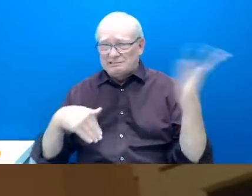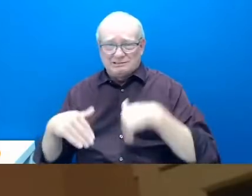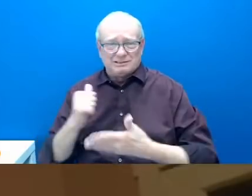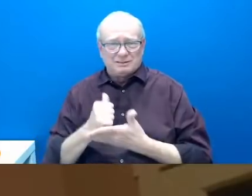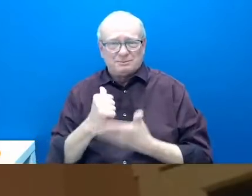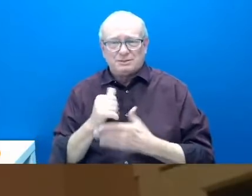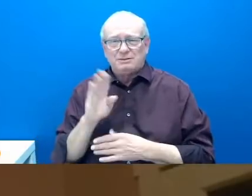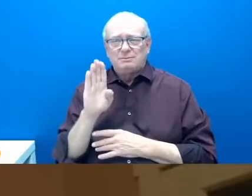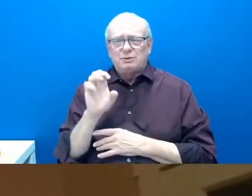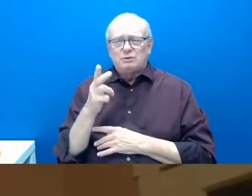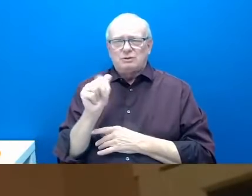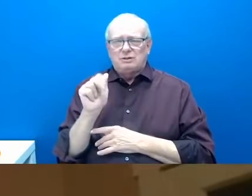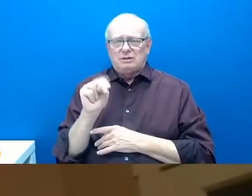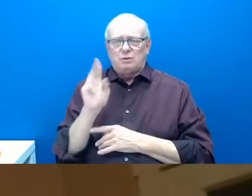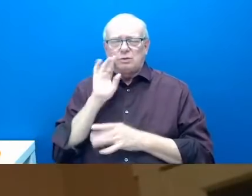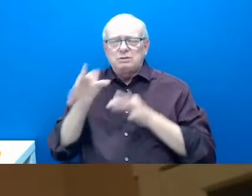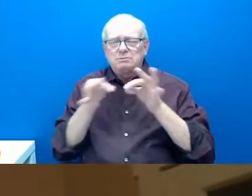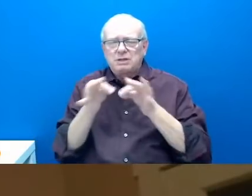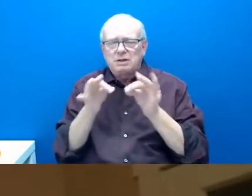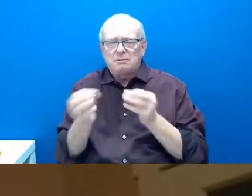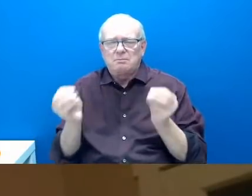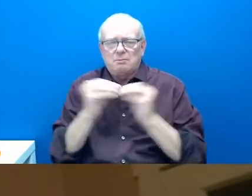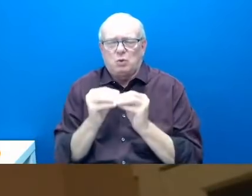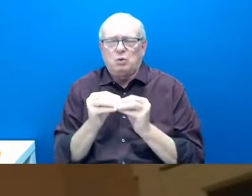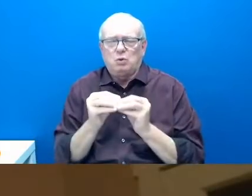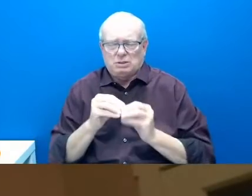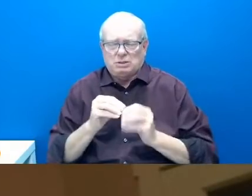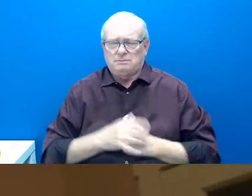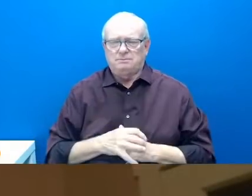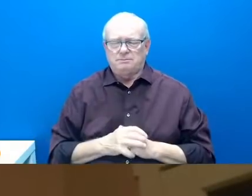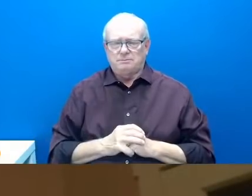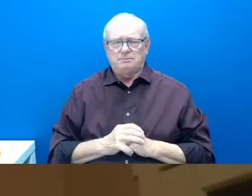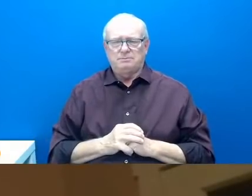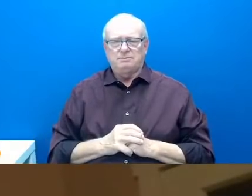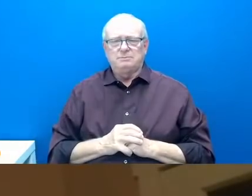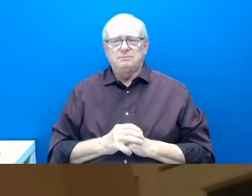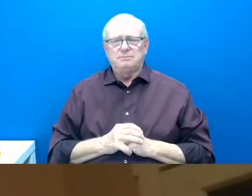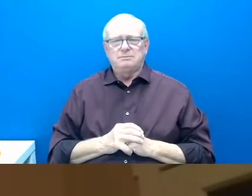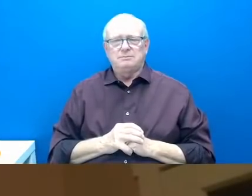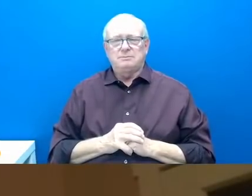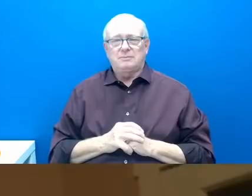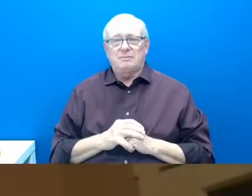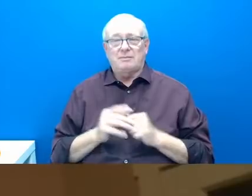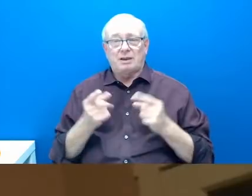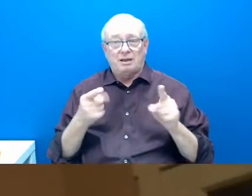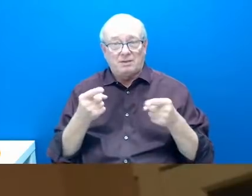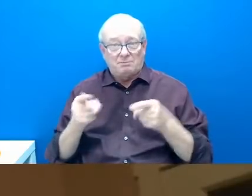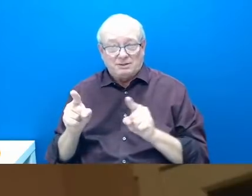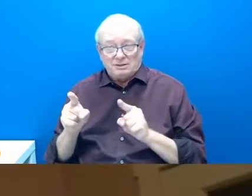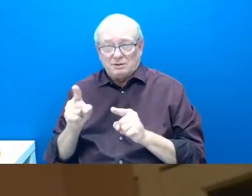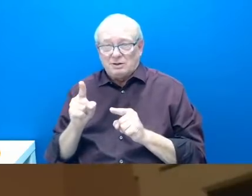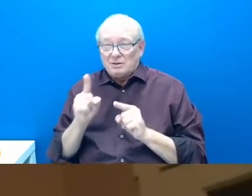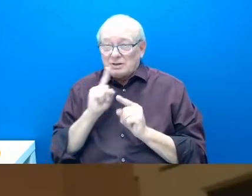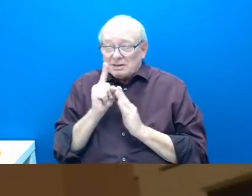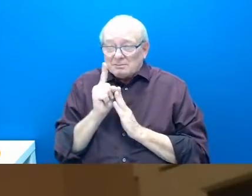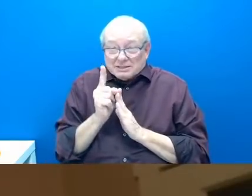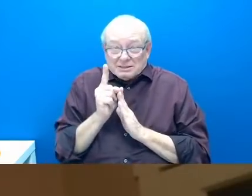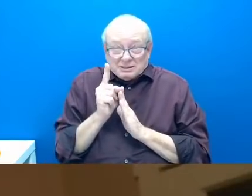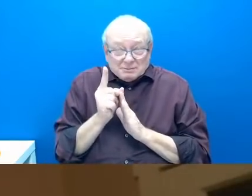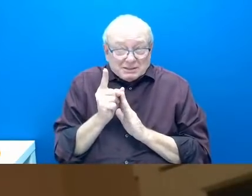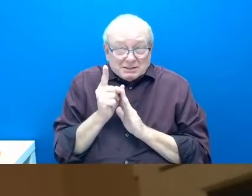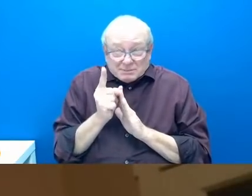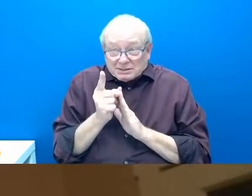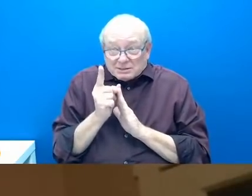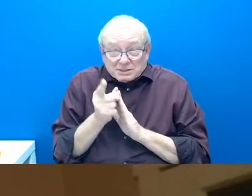The behind-the-scenes work that is going on is a minute-to-minute, hour-to-hour basis, and it is incredible. And I assure you that this is currently an all hands on